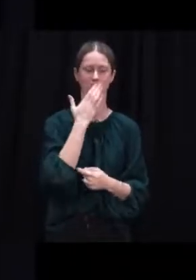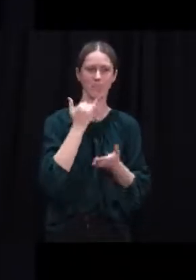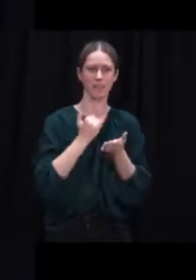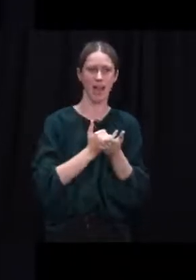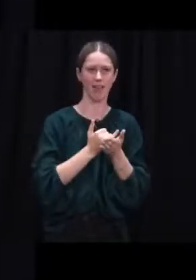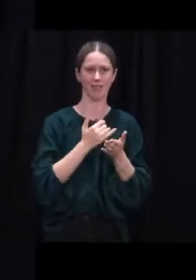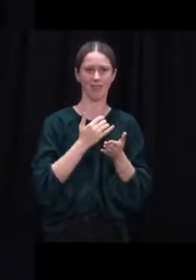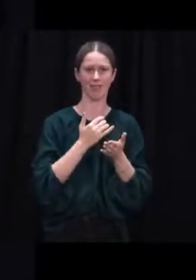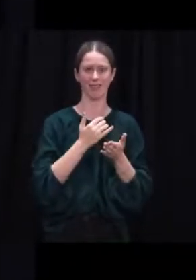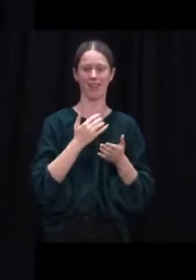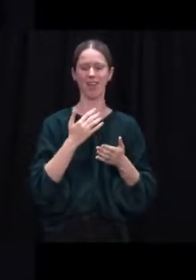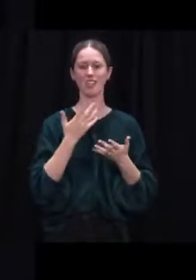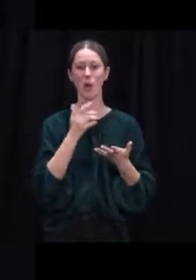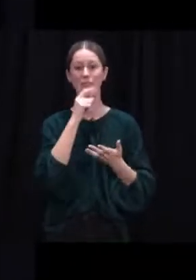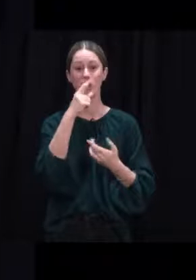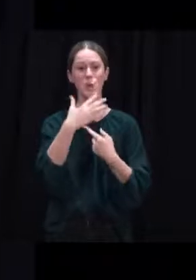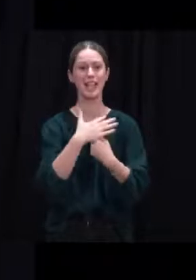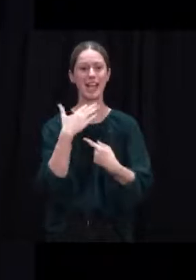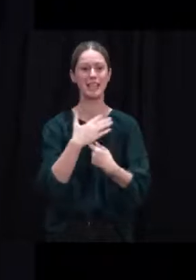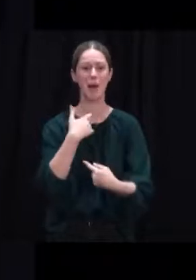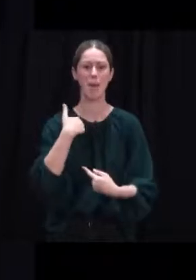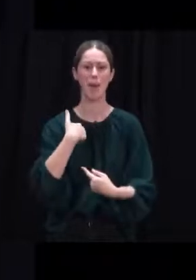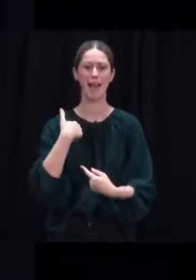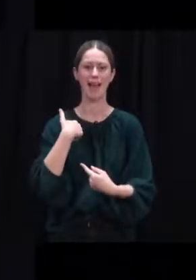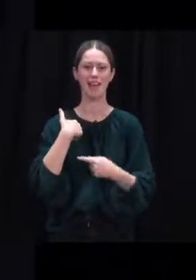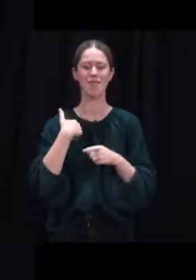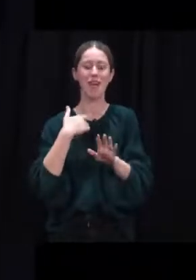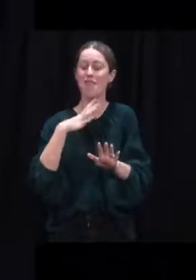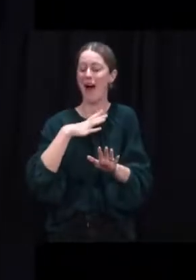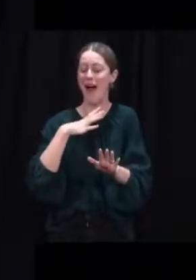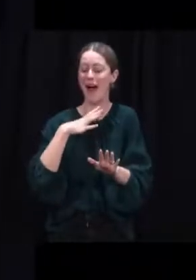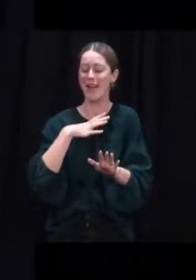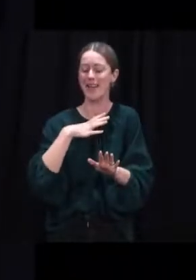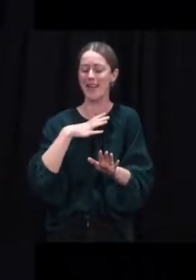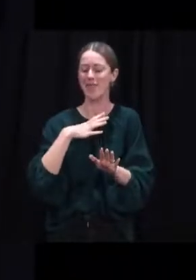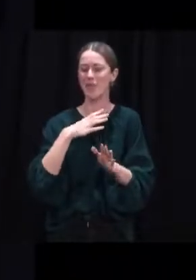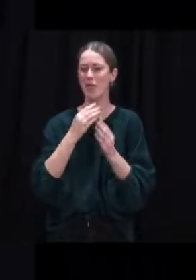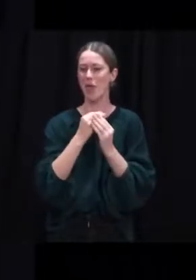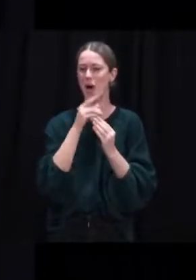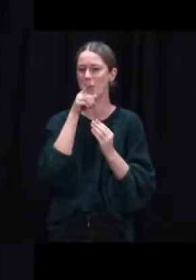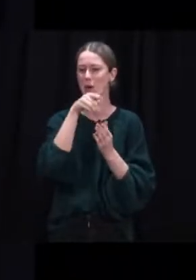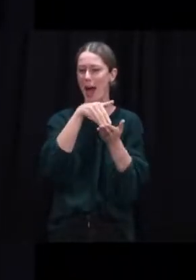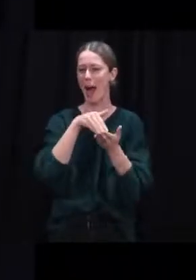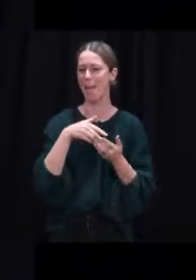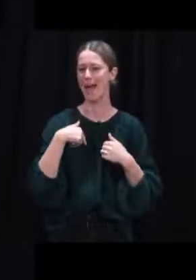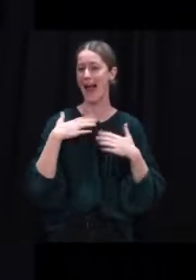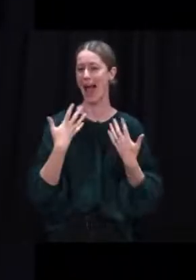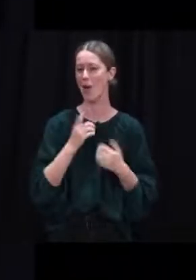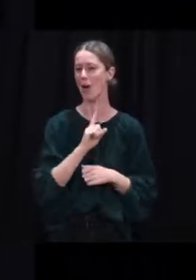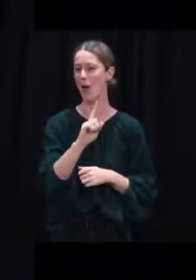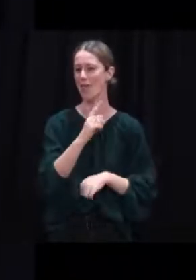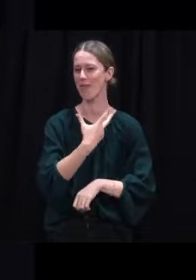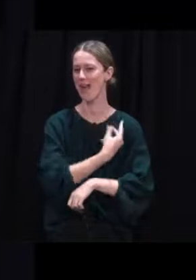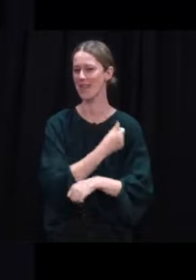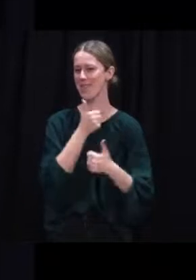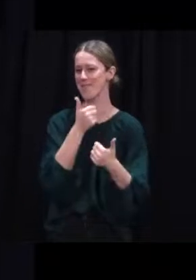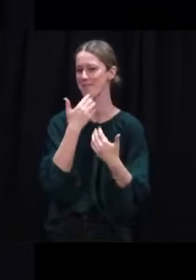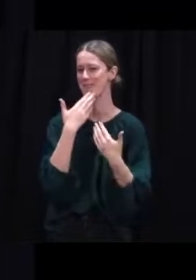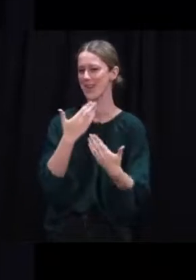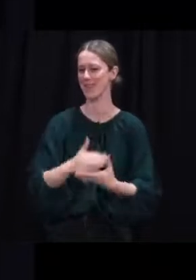I know a good proportion of them had a good laugh at my expense over the last few days, so my message to you is if you had a good laugh,